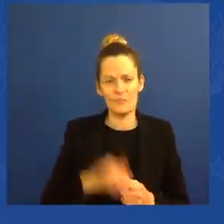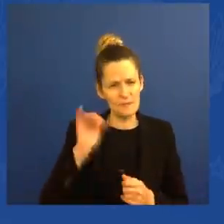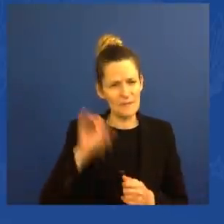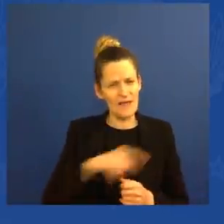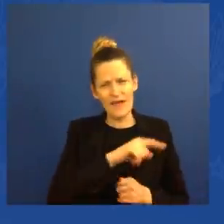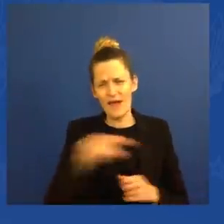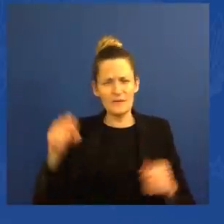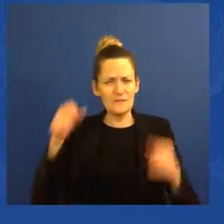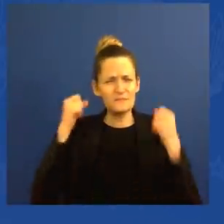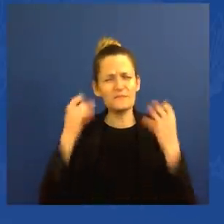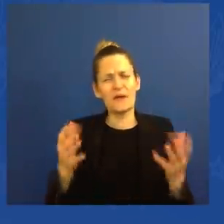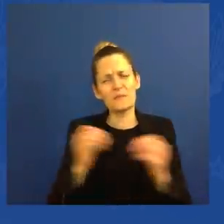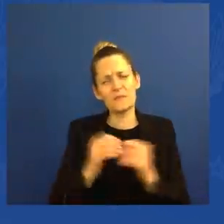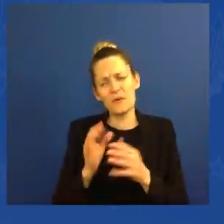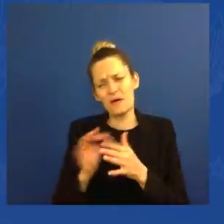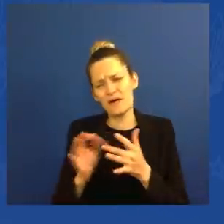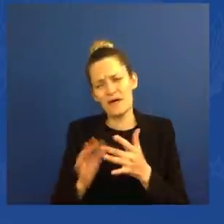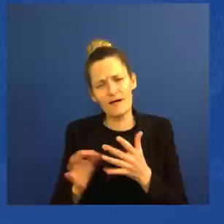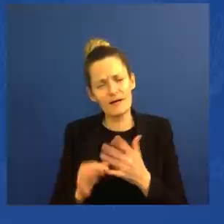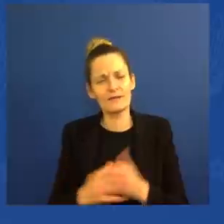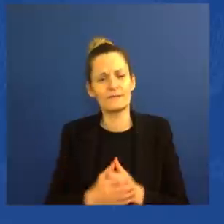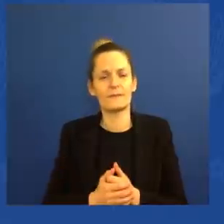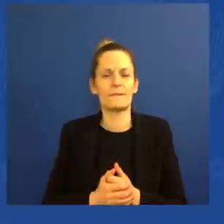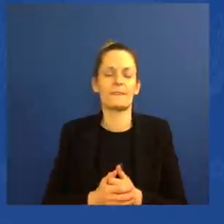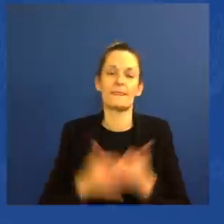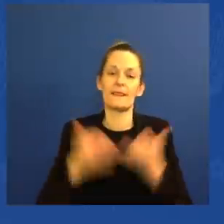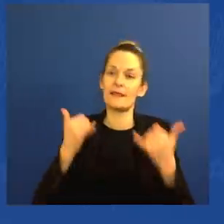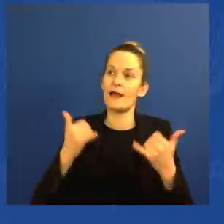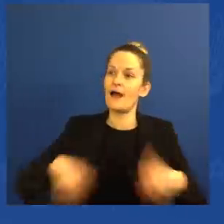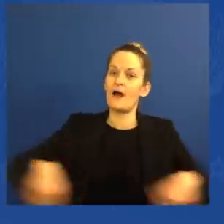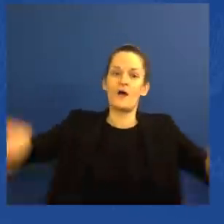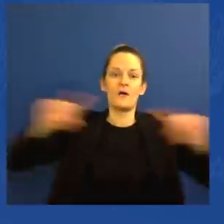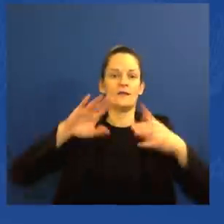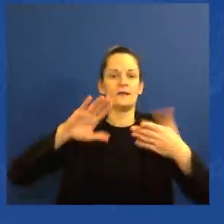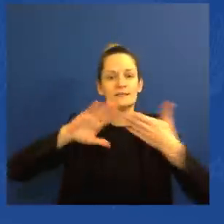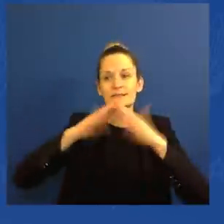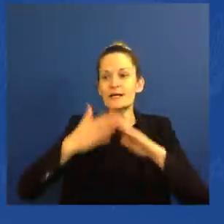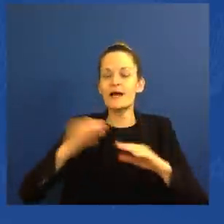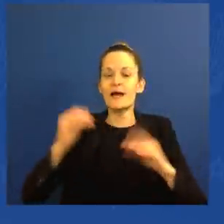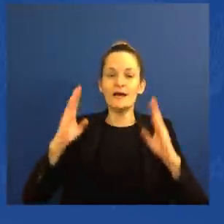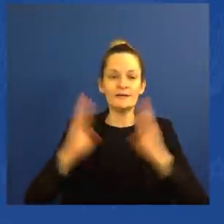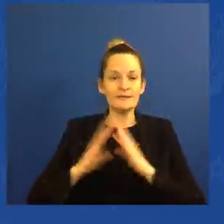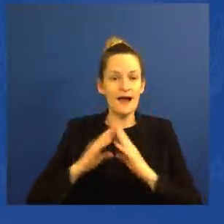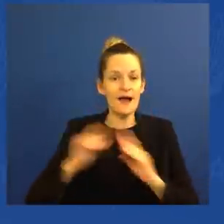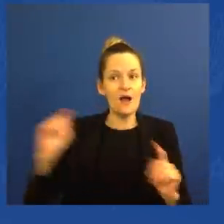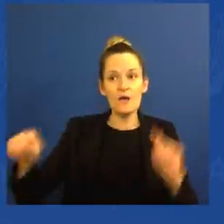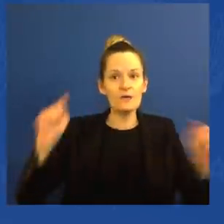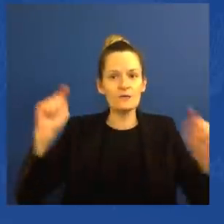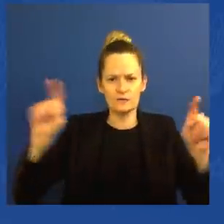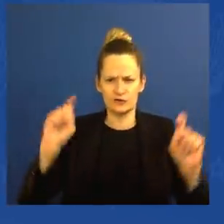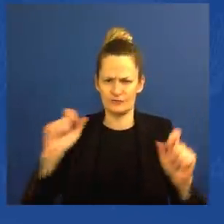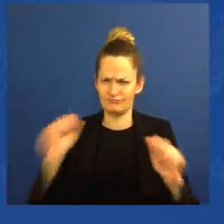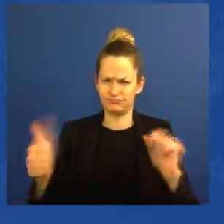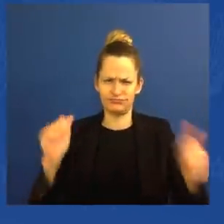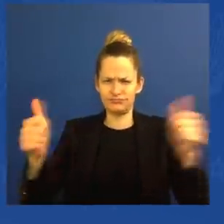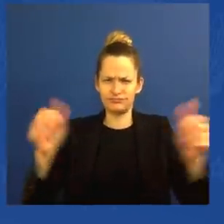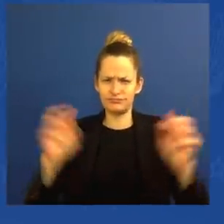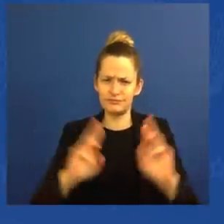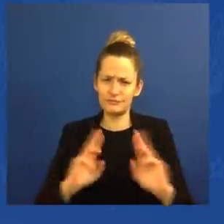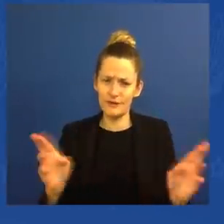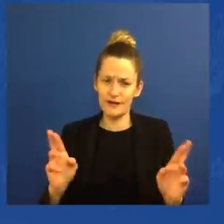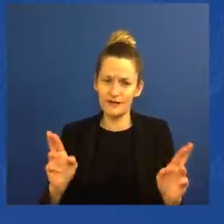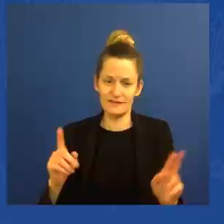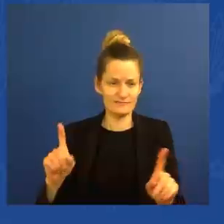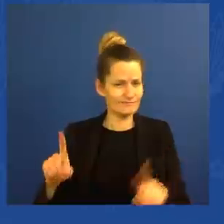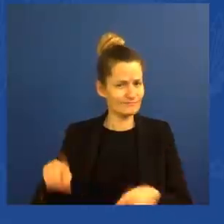ready. You don't have to wait until these infrastructure projects start. You're going to need more welders,